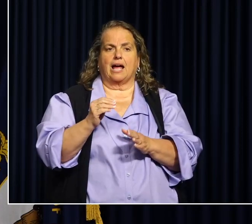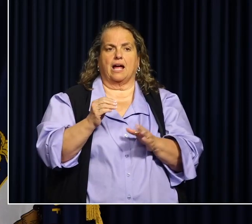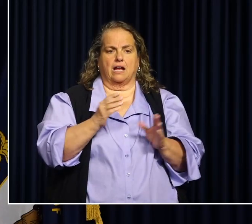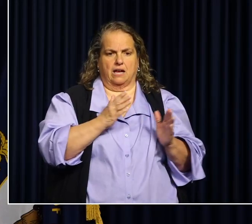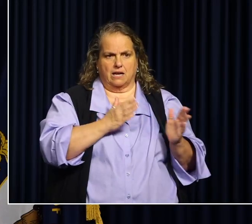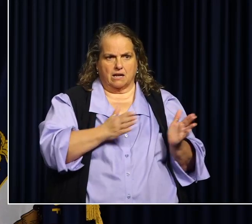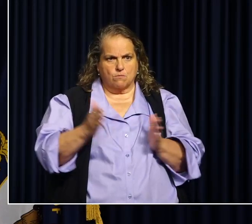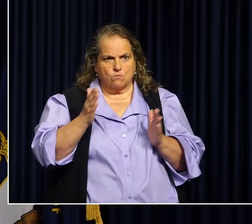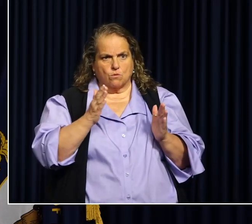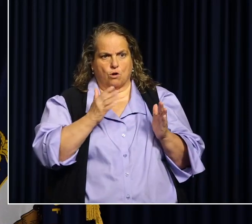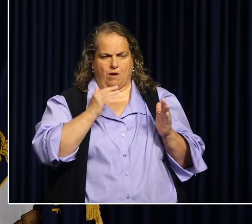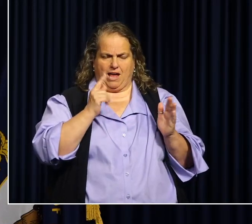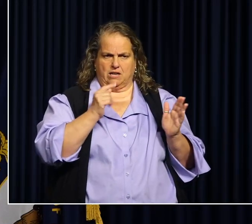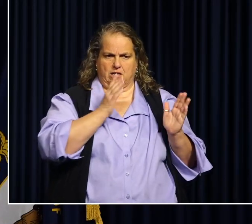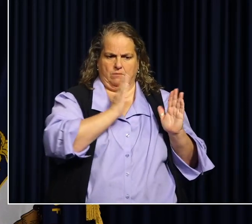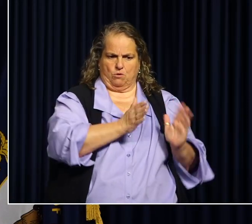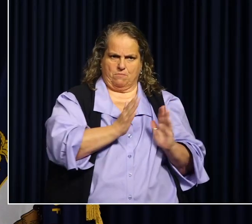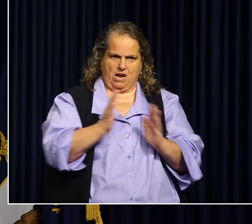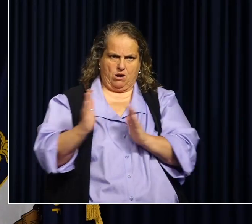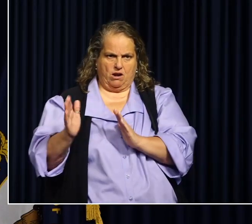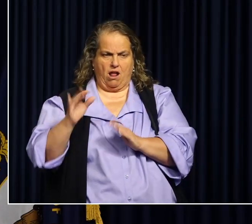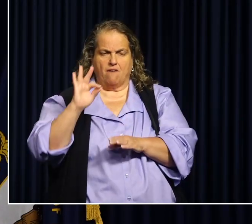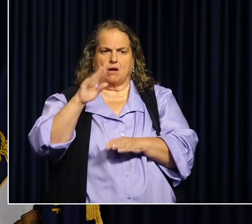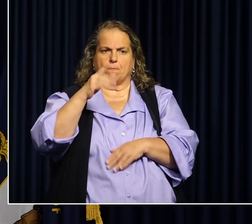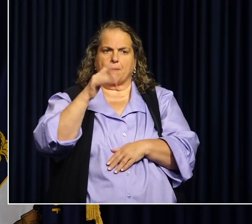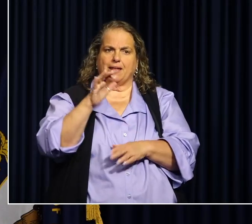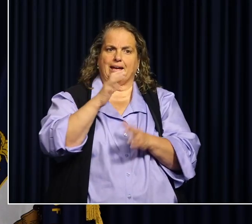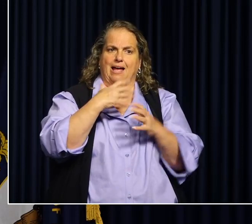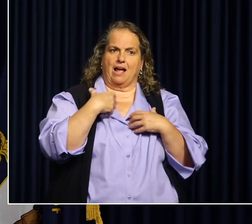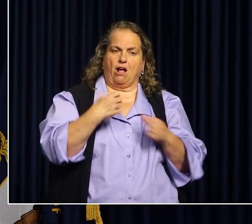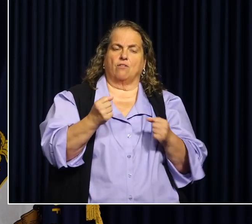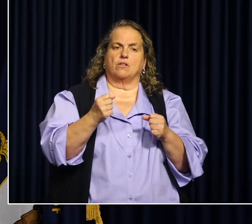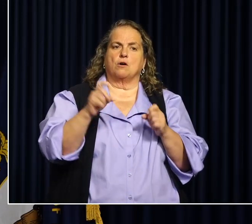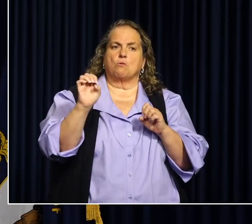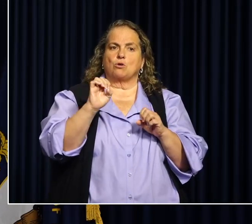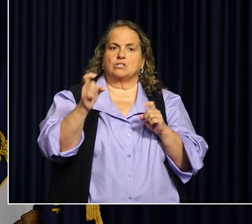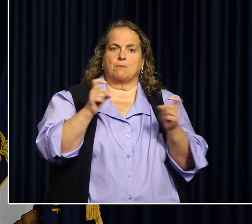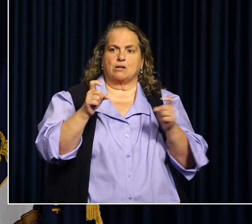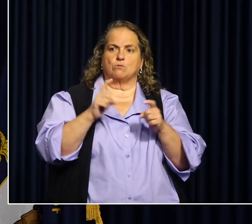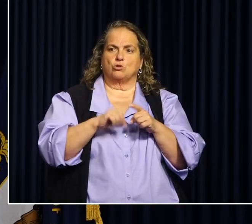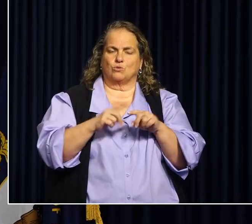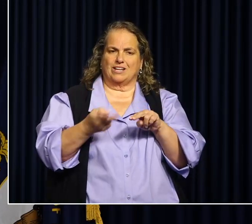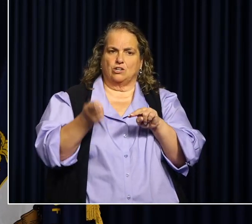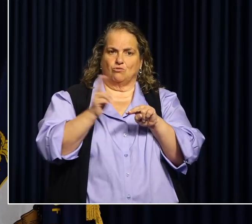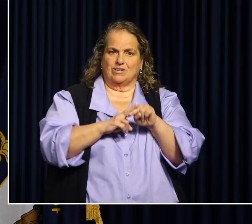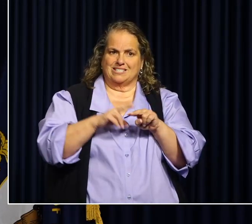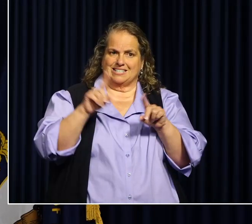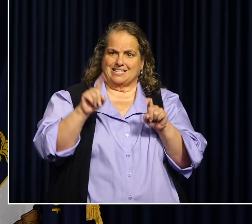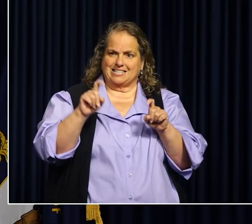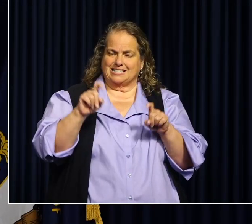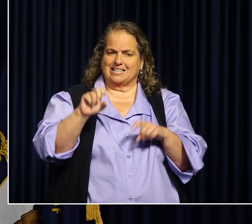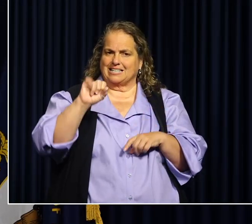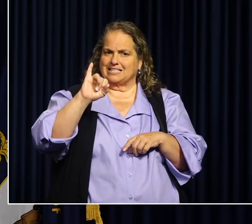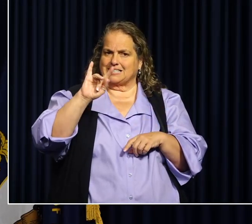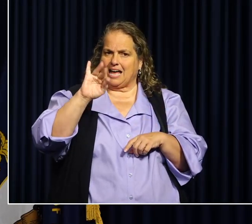our public health and our emergency management work to increase testing. Can you go to the testing sites? You